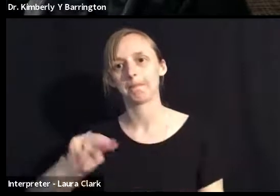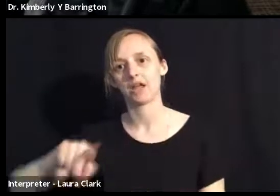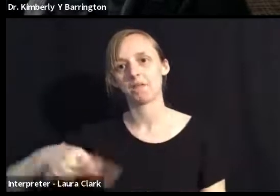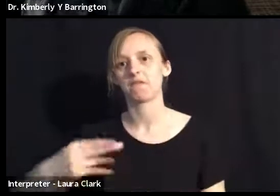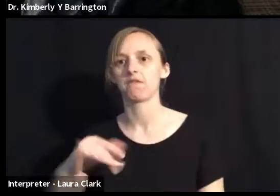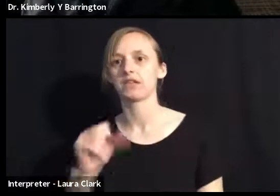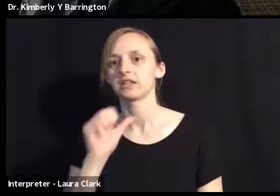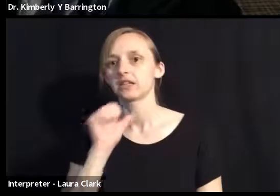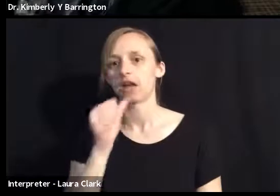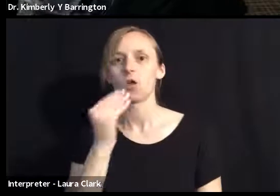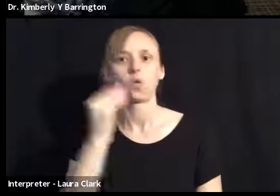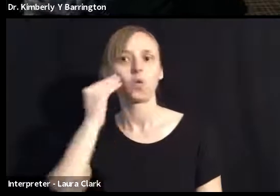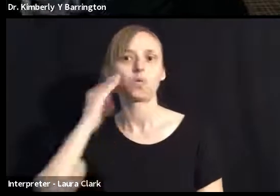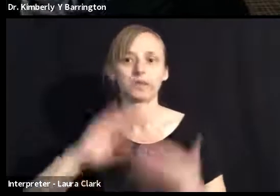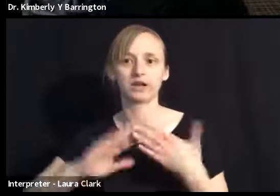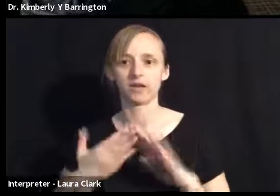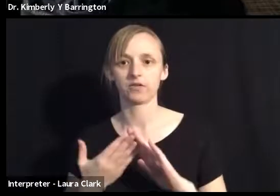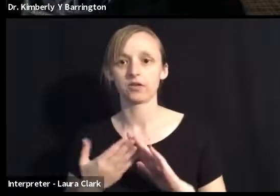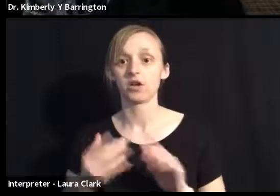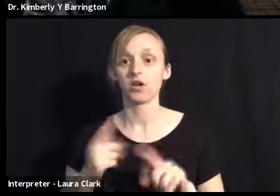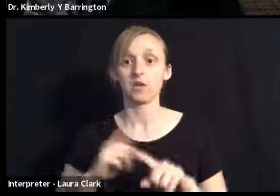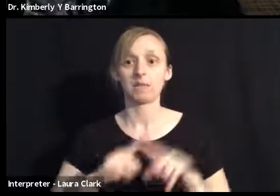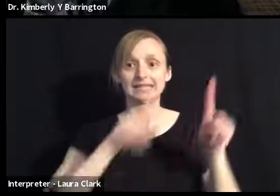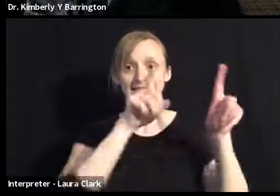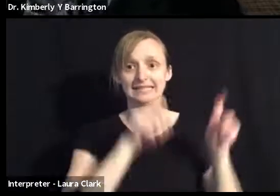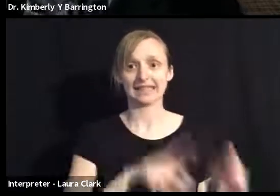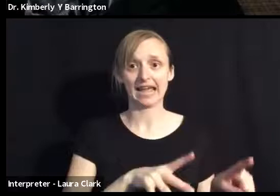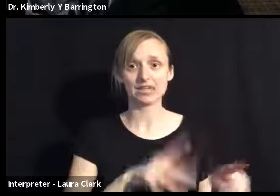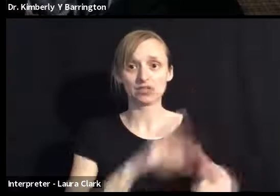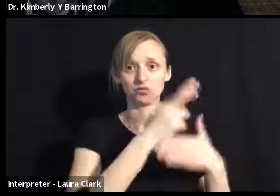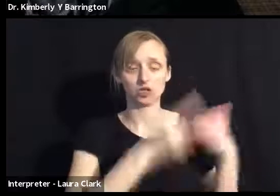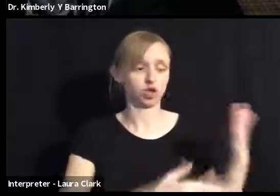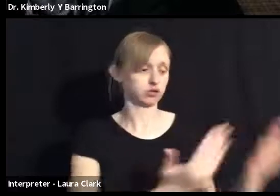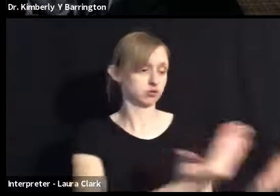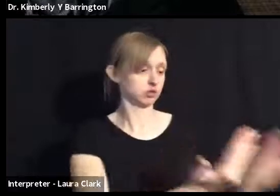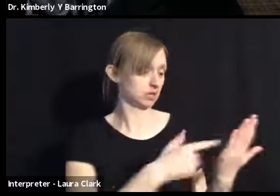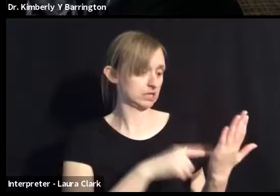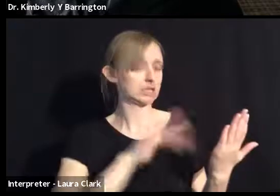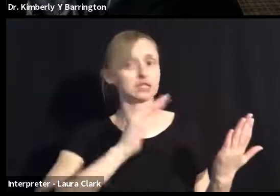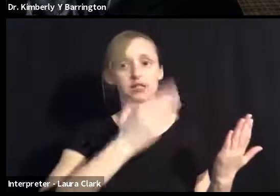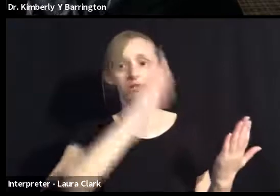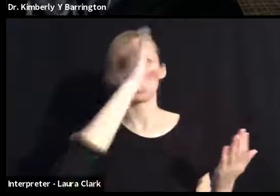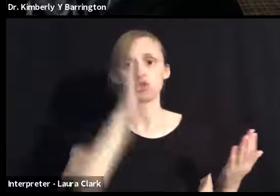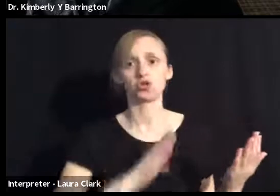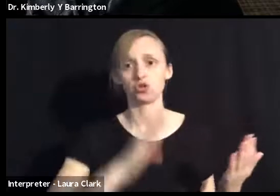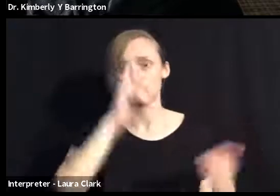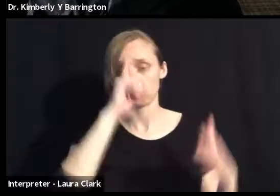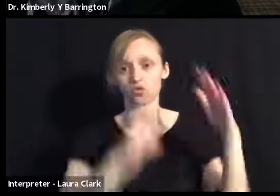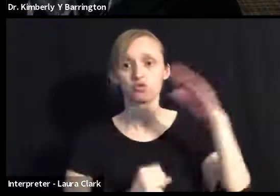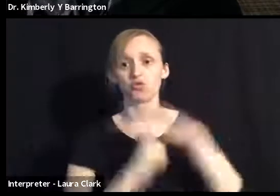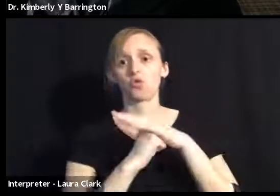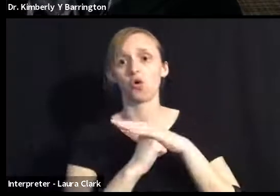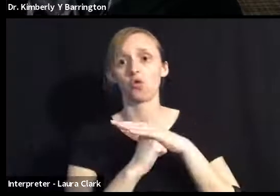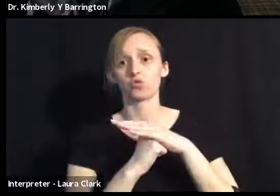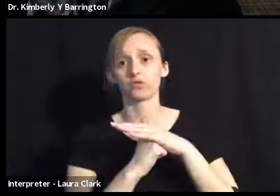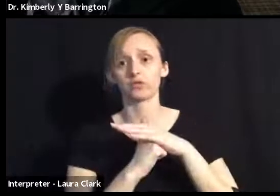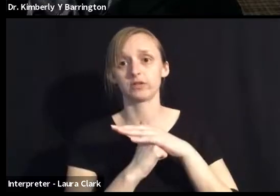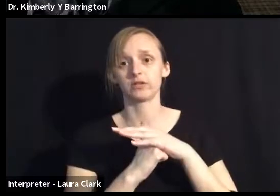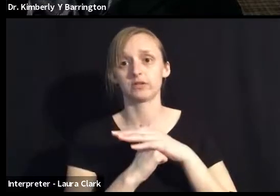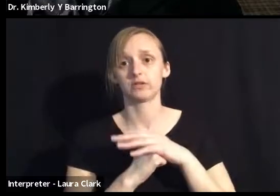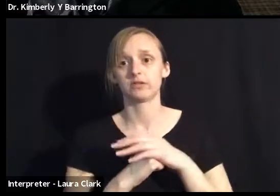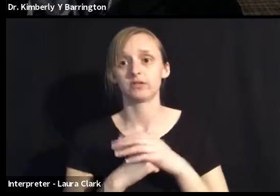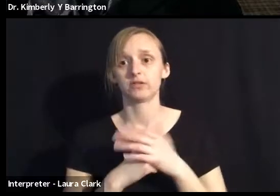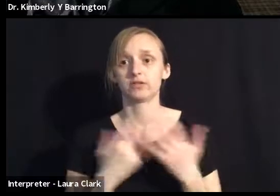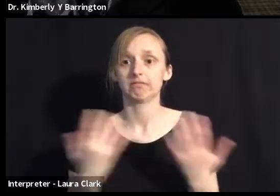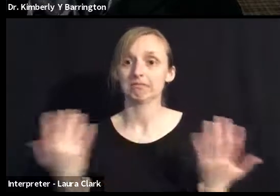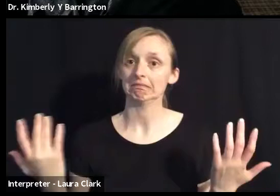test results stated was a stroke. So I think they were just trying to get me out of the hospital with something,